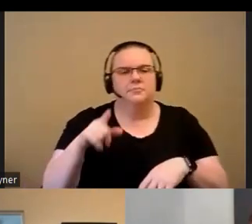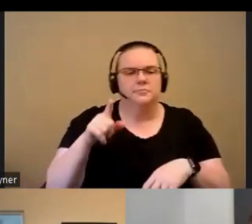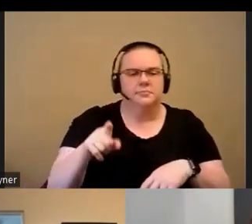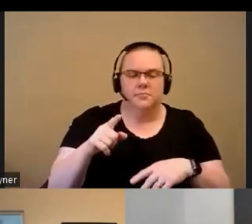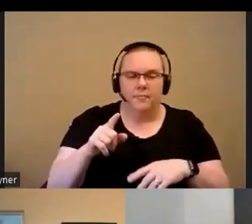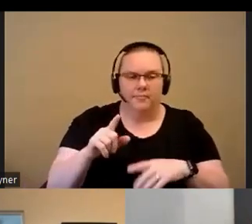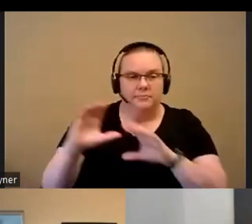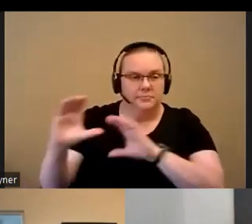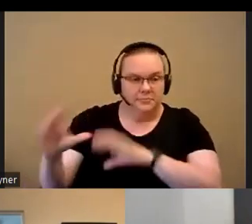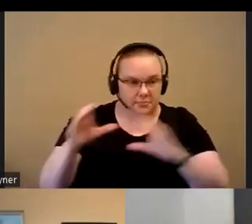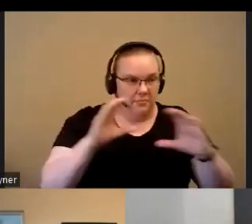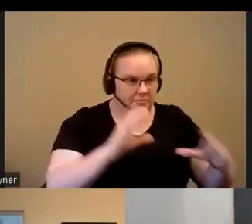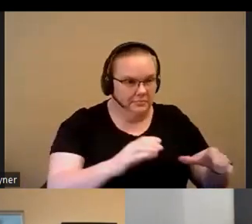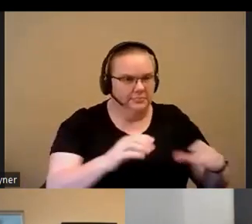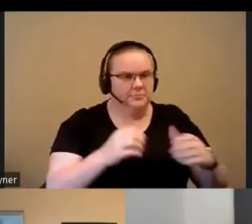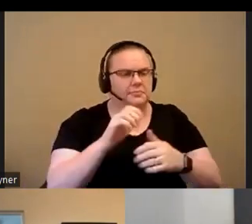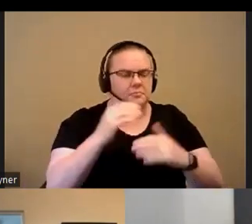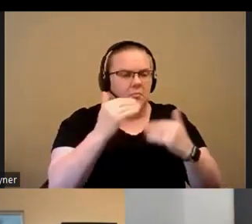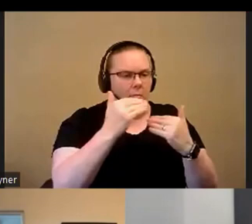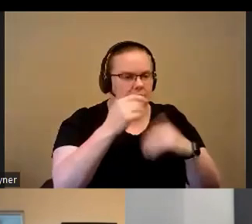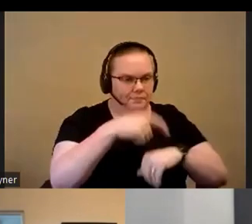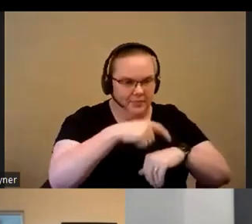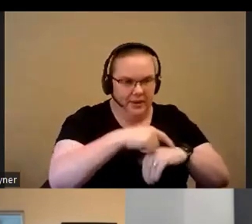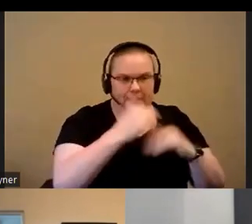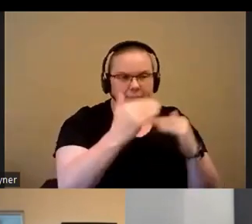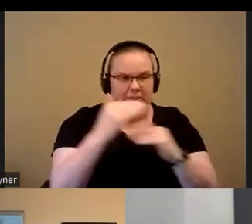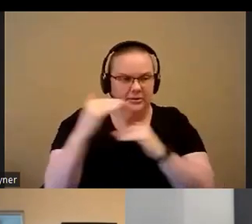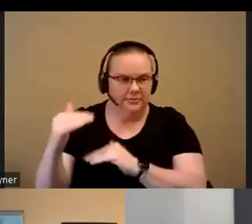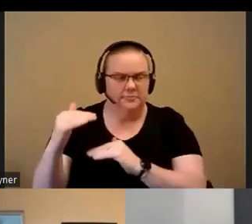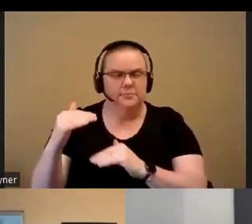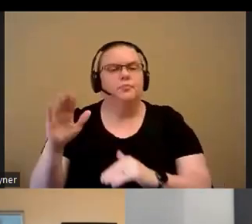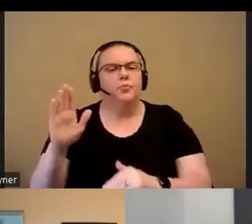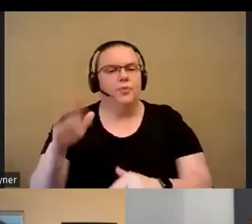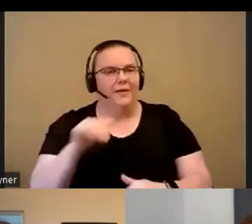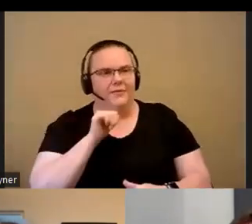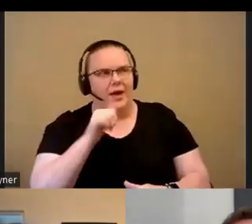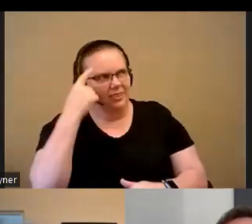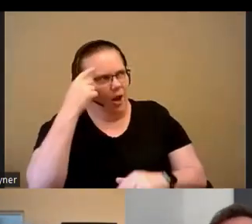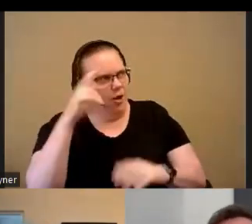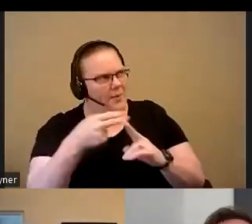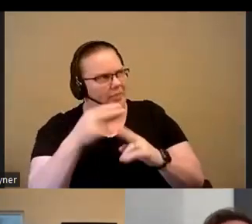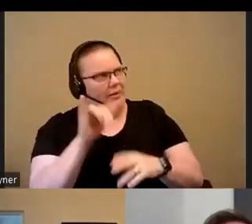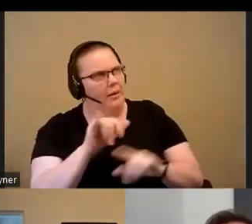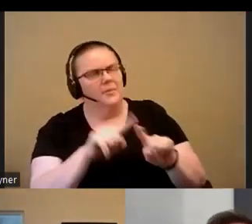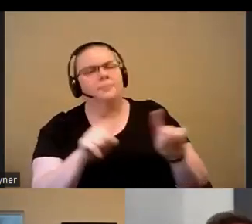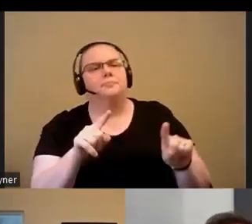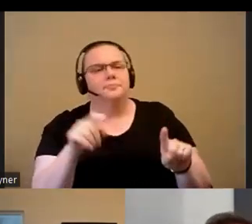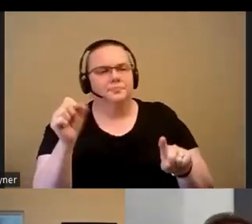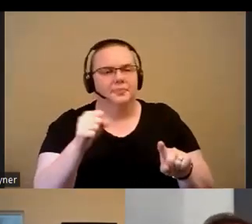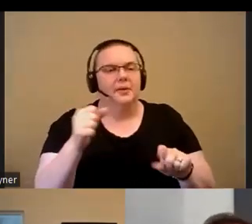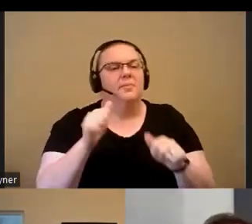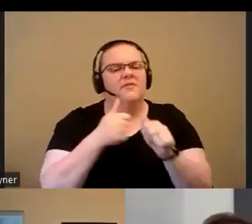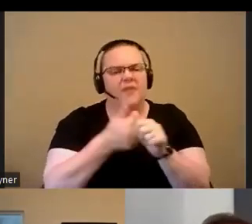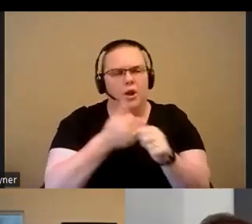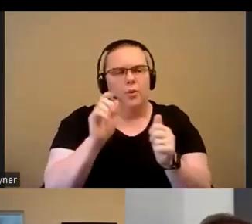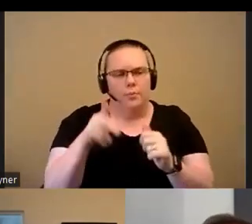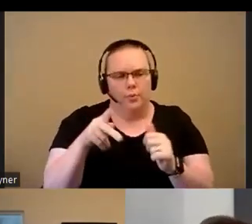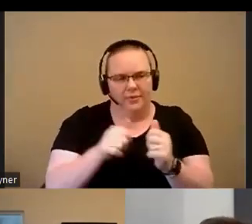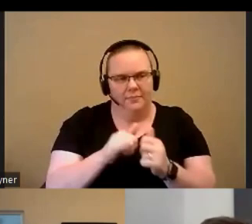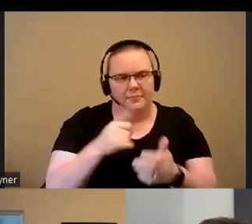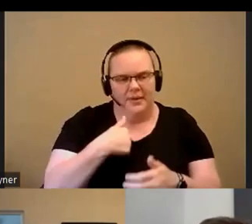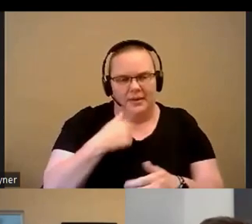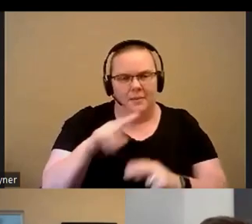they're totally different periods, then it probably would be fine. Okay, I hadn't even thought to worry about that, so. Okay, but follow up with me about that, because I think there's